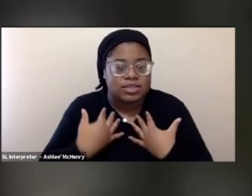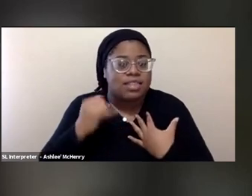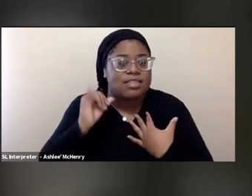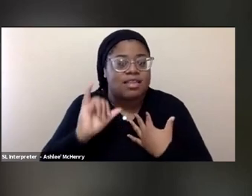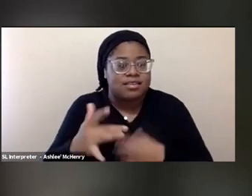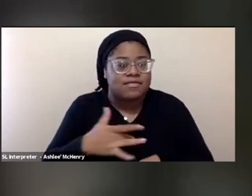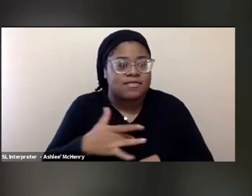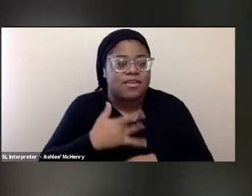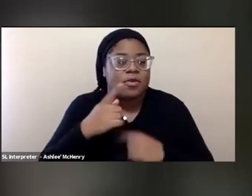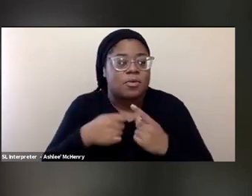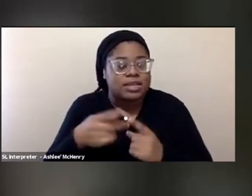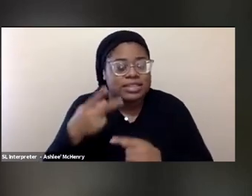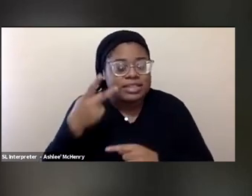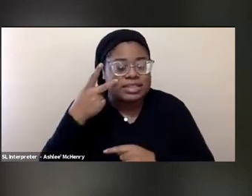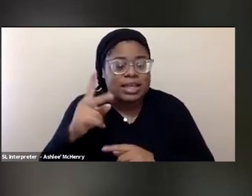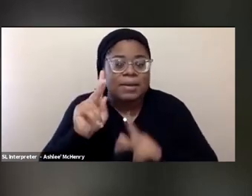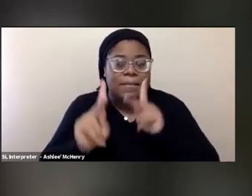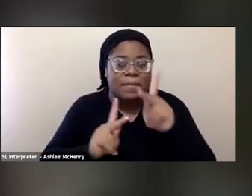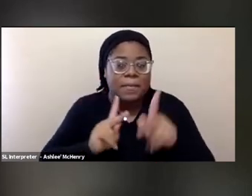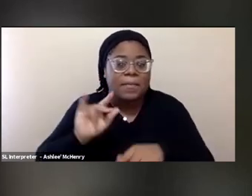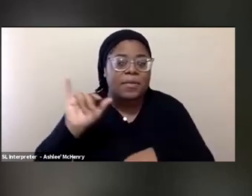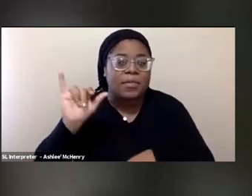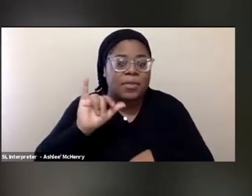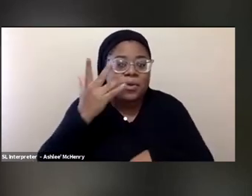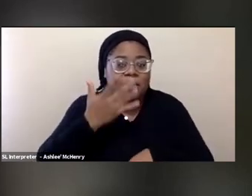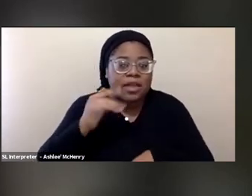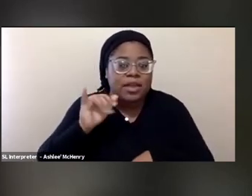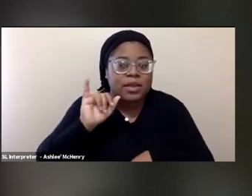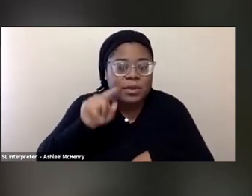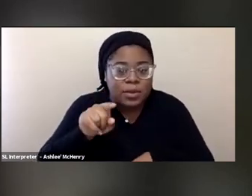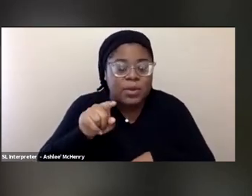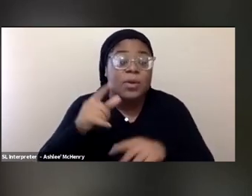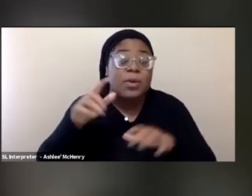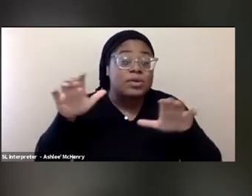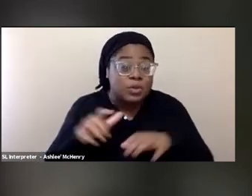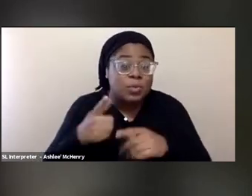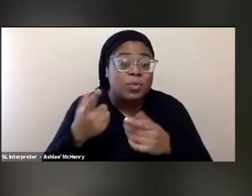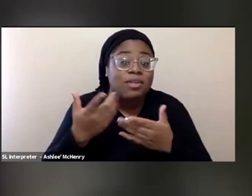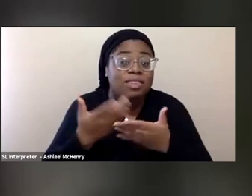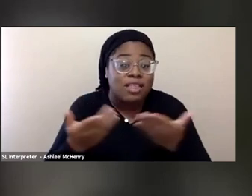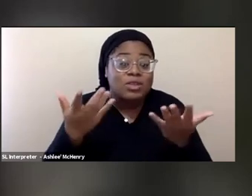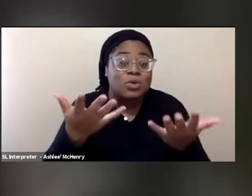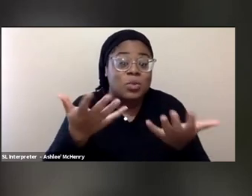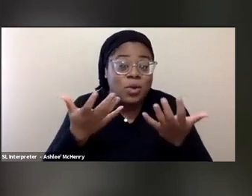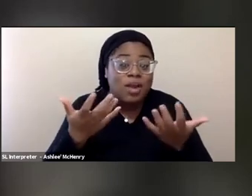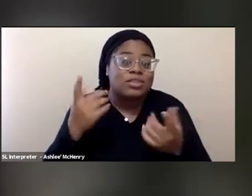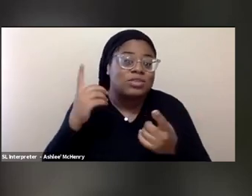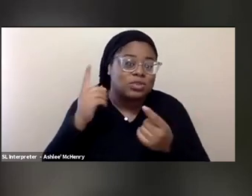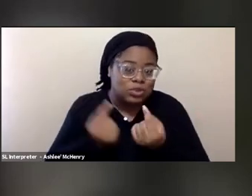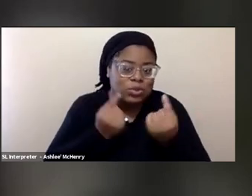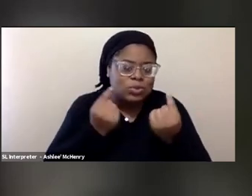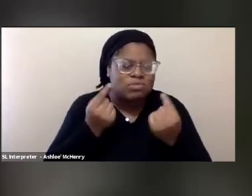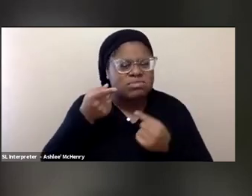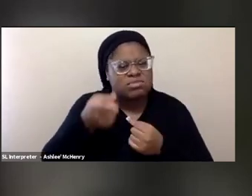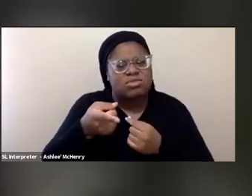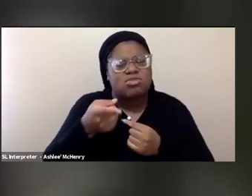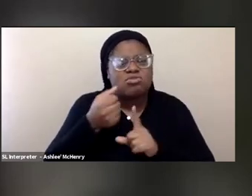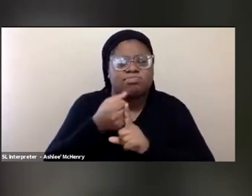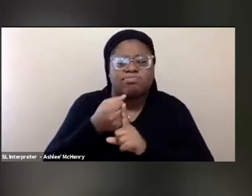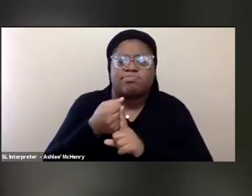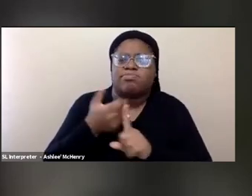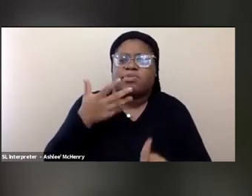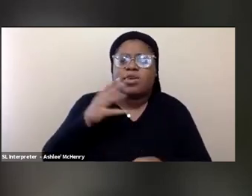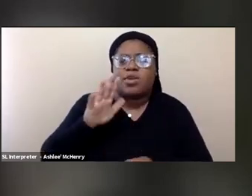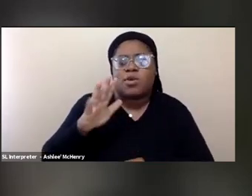when you see people that look like you doing things that you want to do. So can you talk about